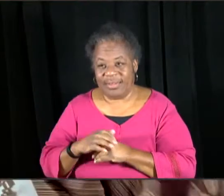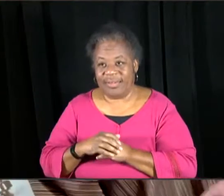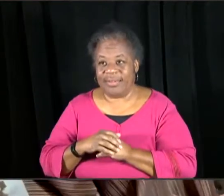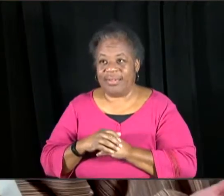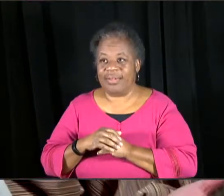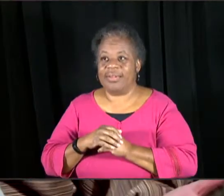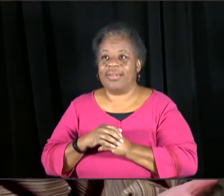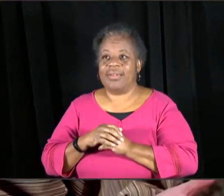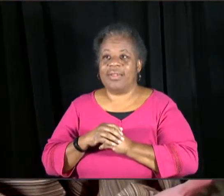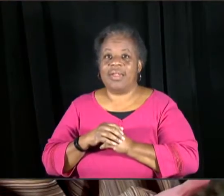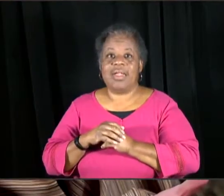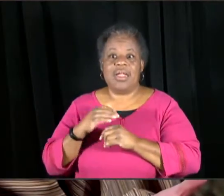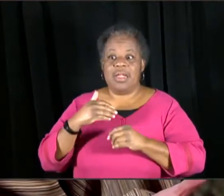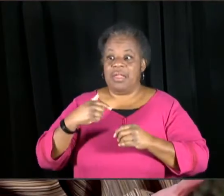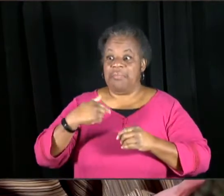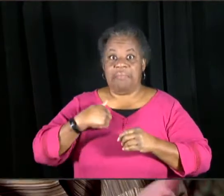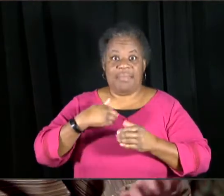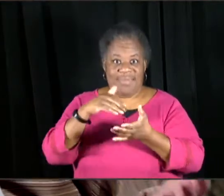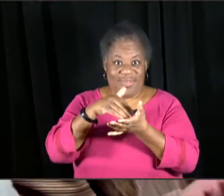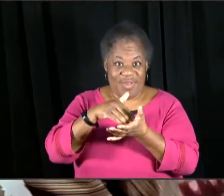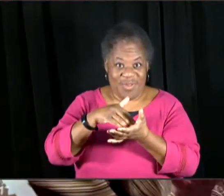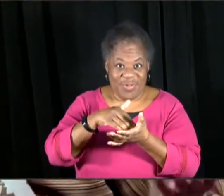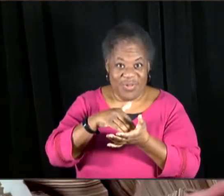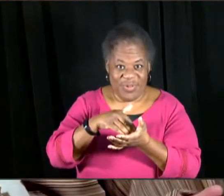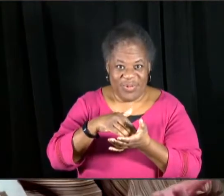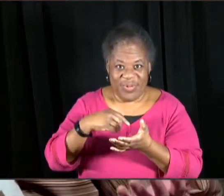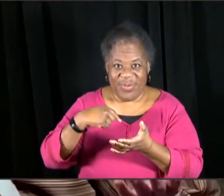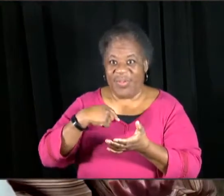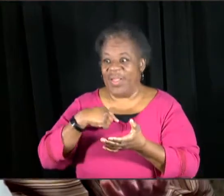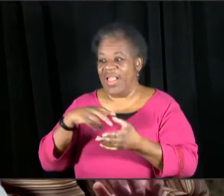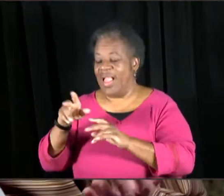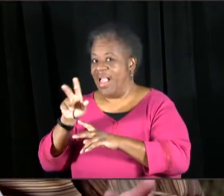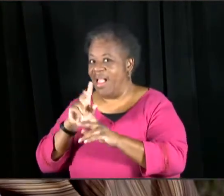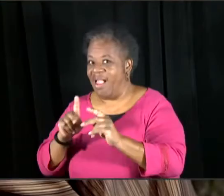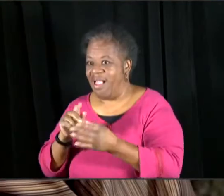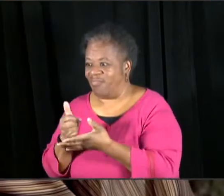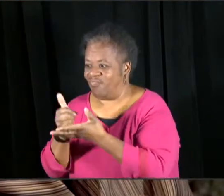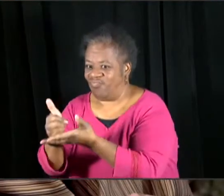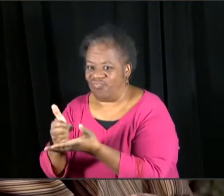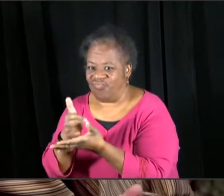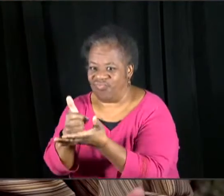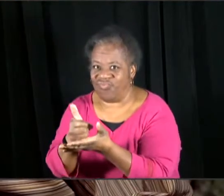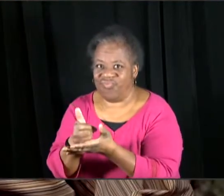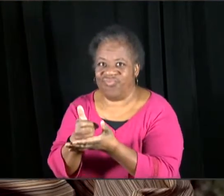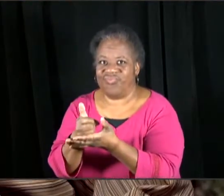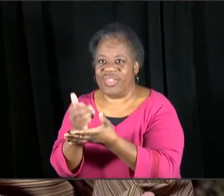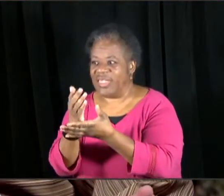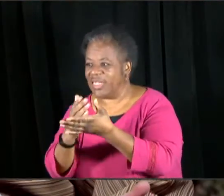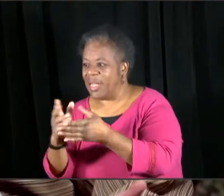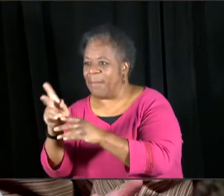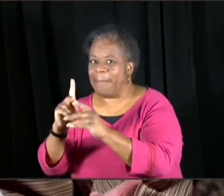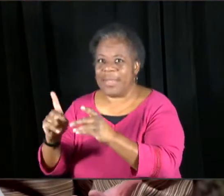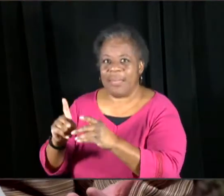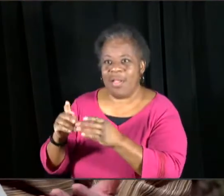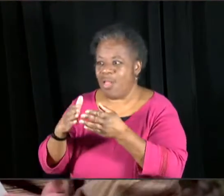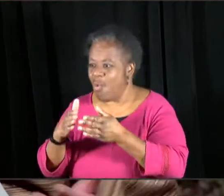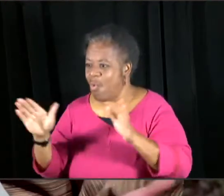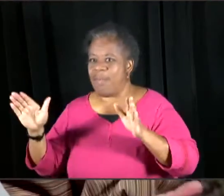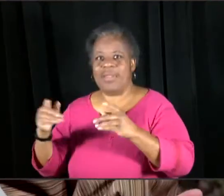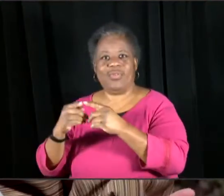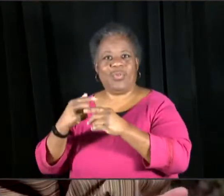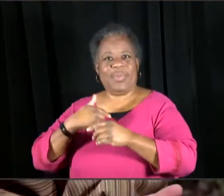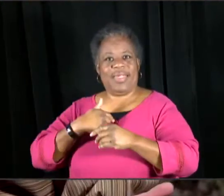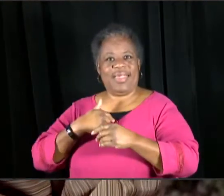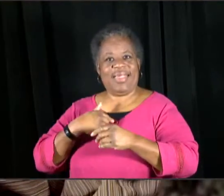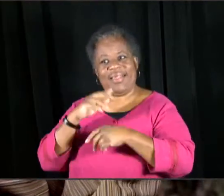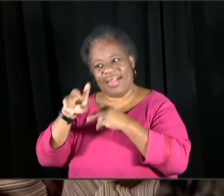My medical skills opened doors, and I found people who treated me with kindness and openness,